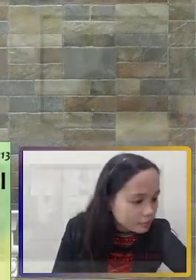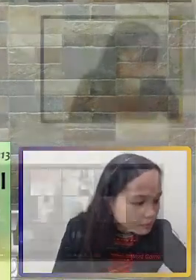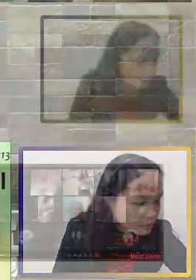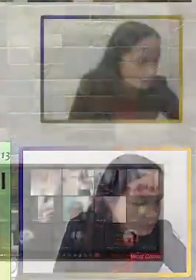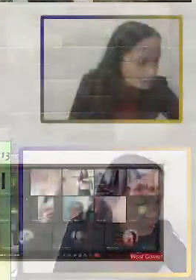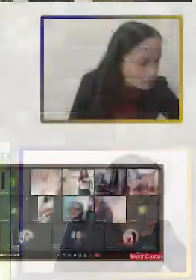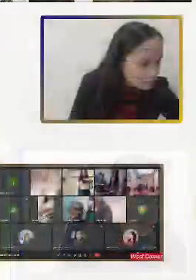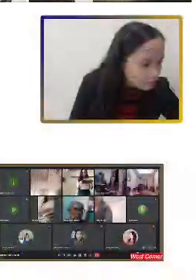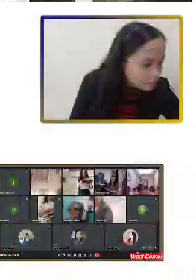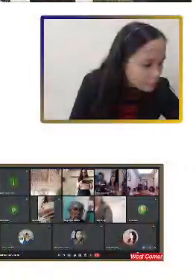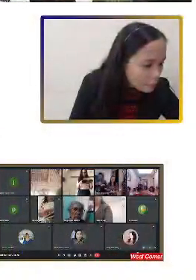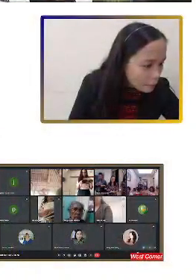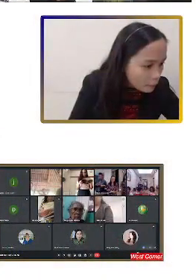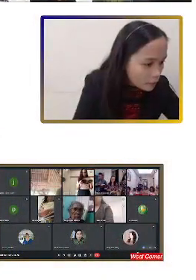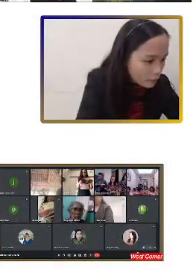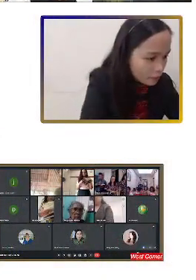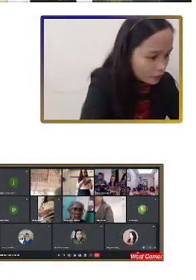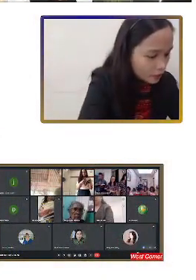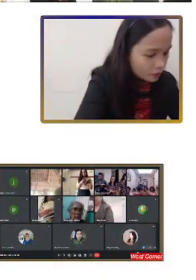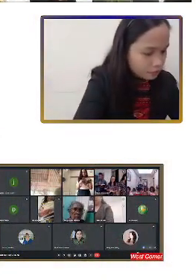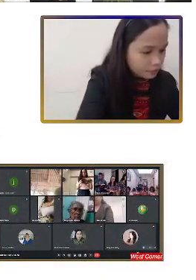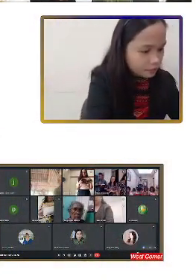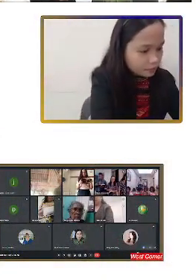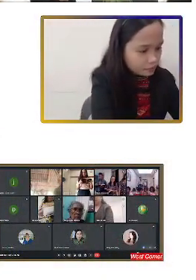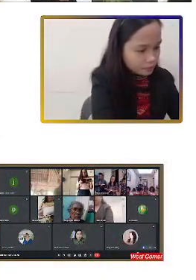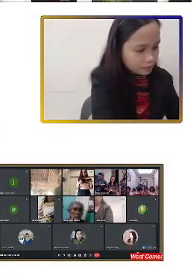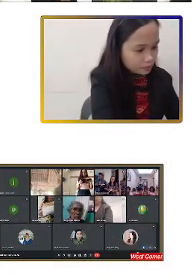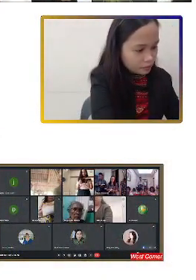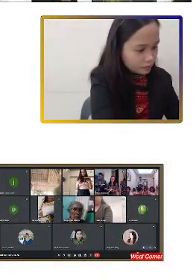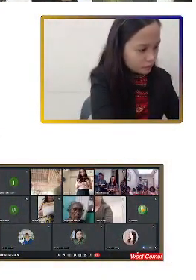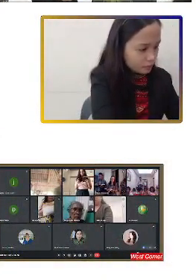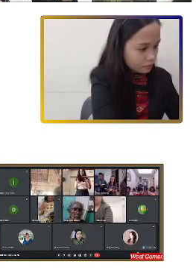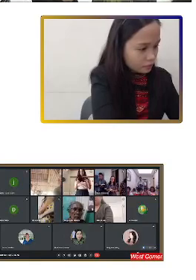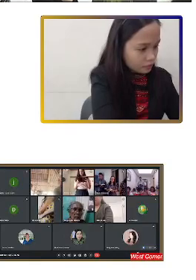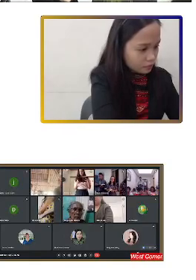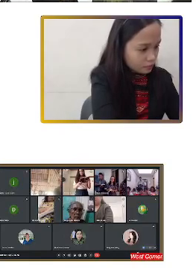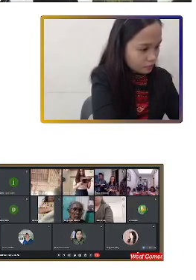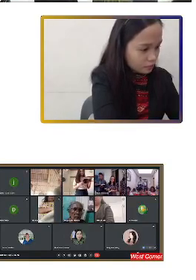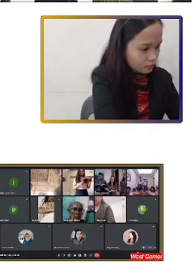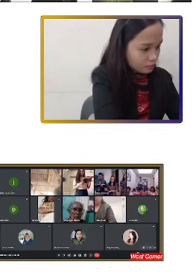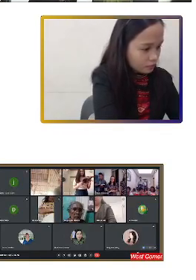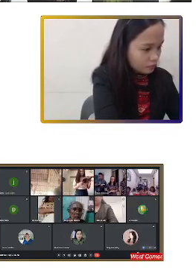All right? Look at verse number 3.